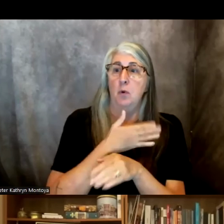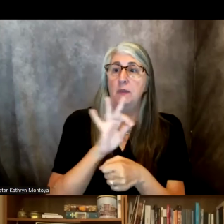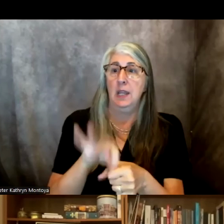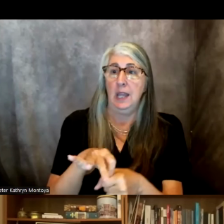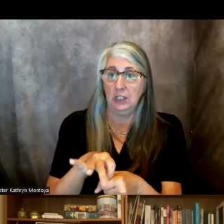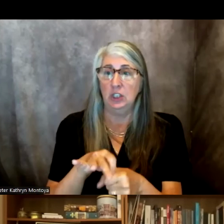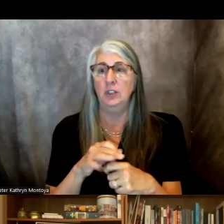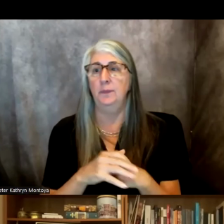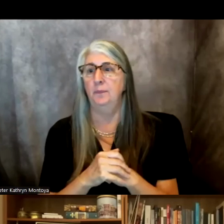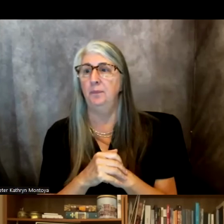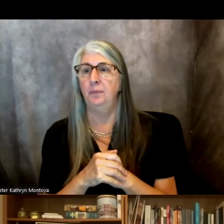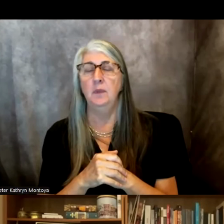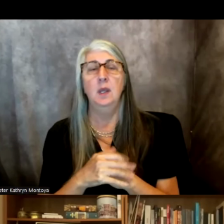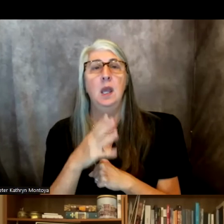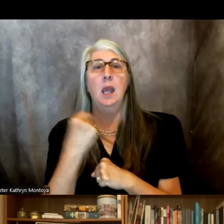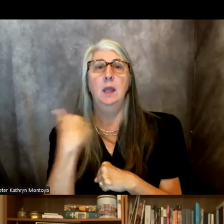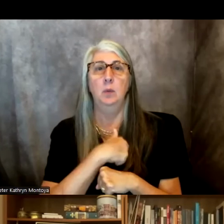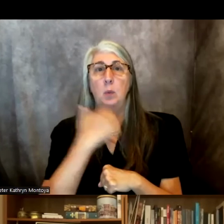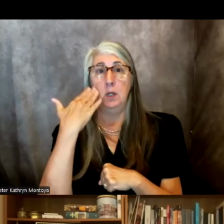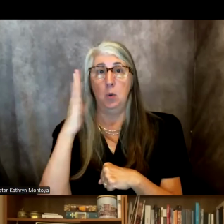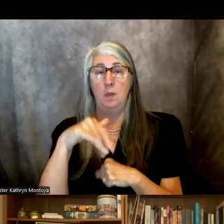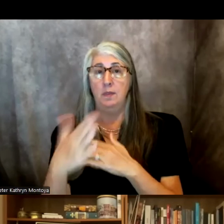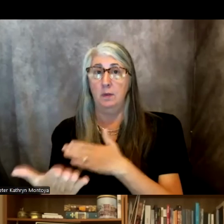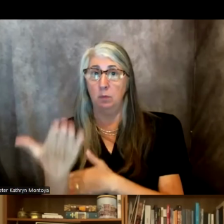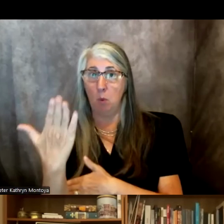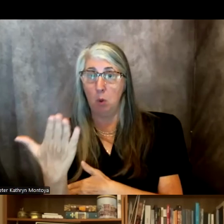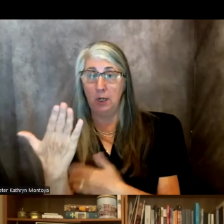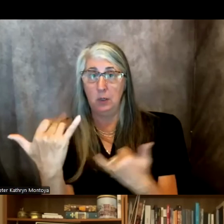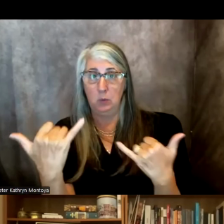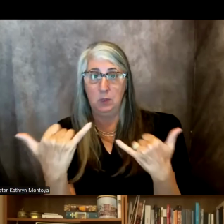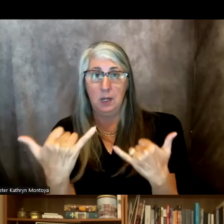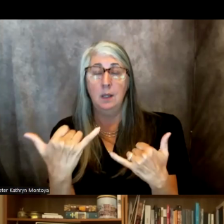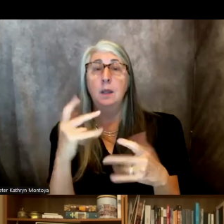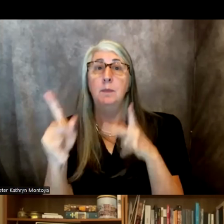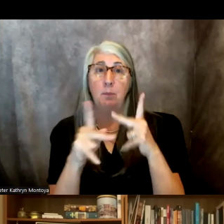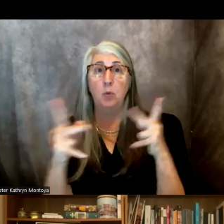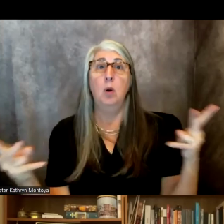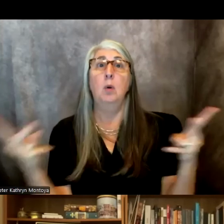actual election, and then we know this morning there are some people that are more stressed.